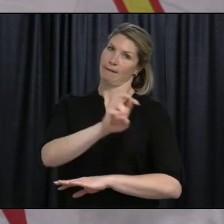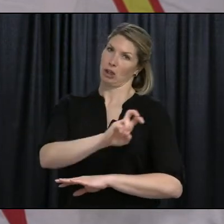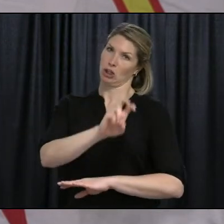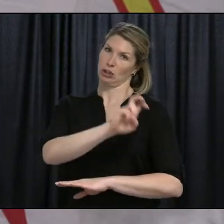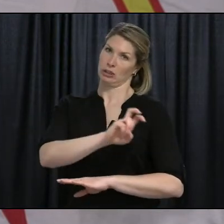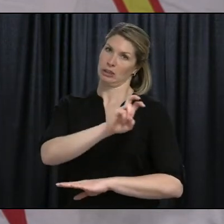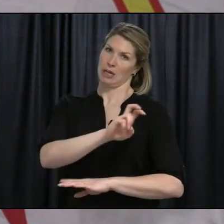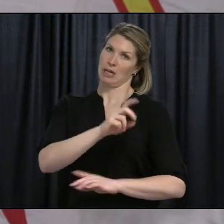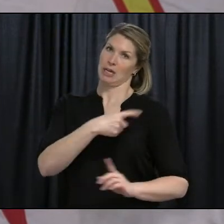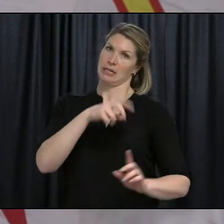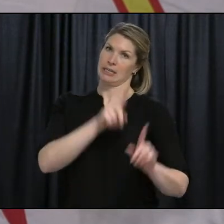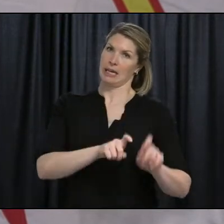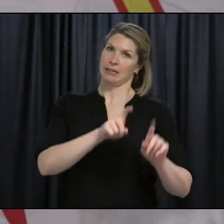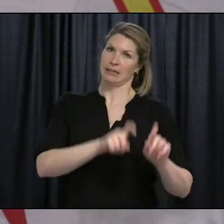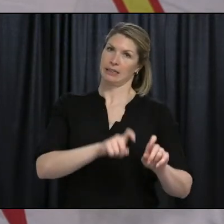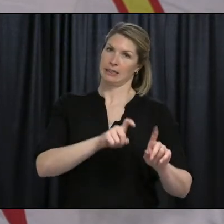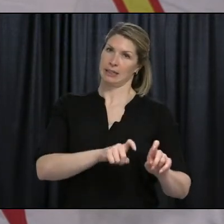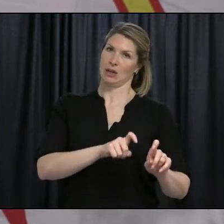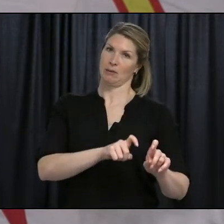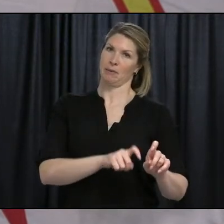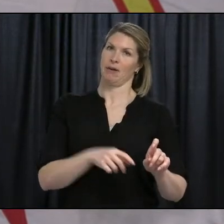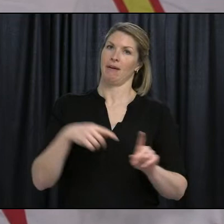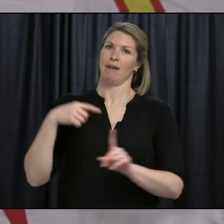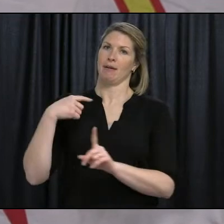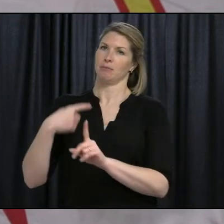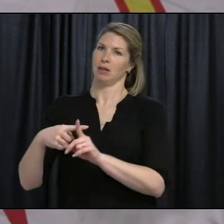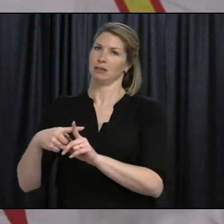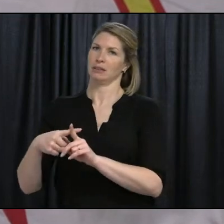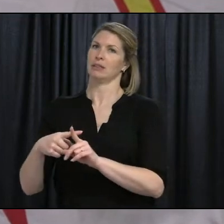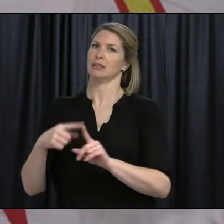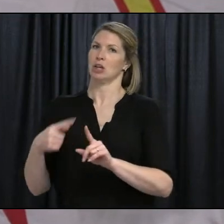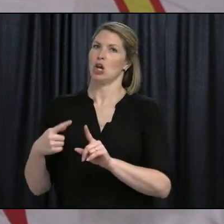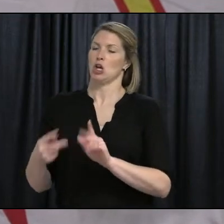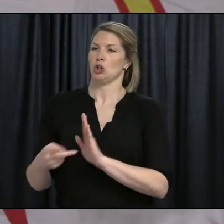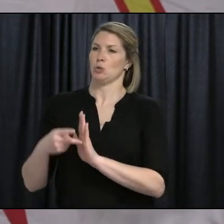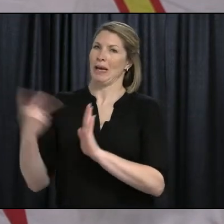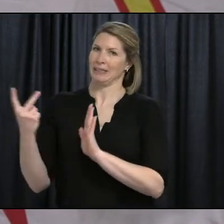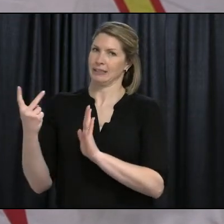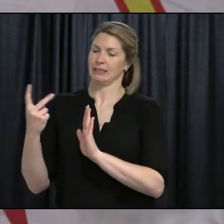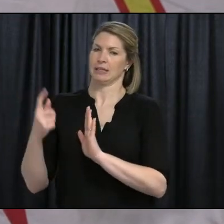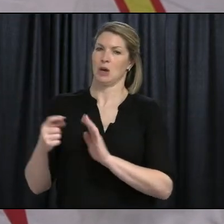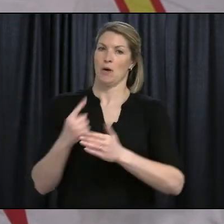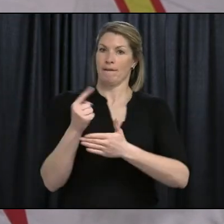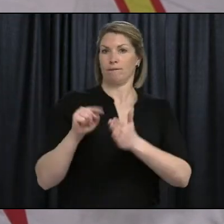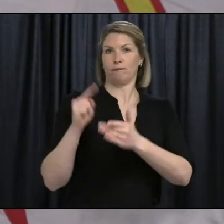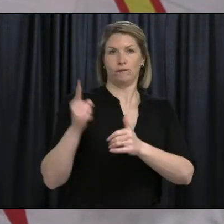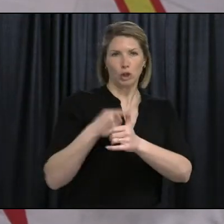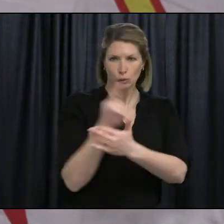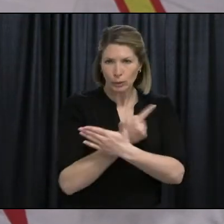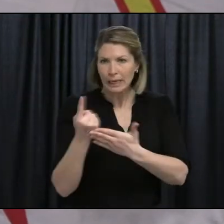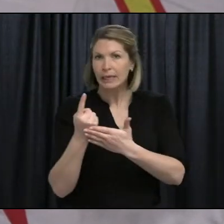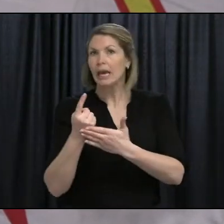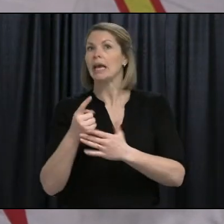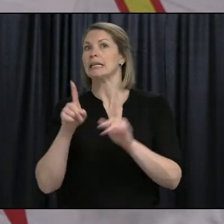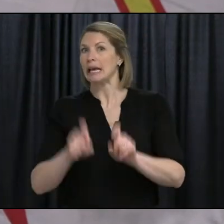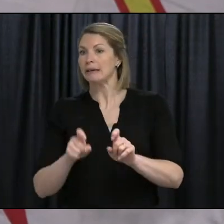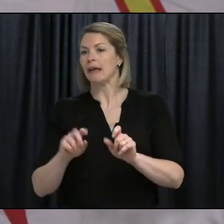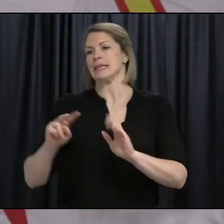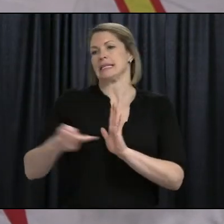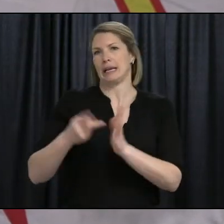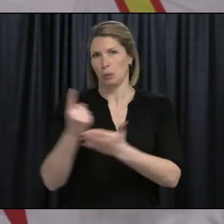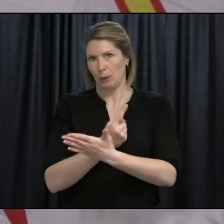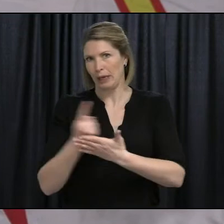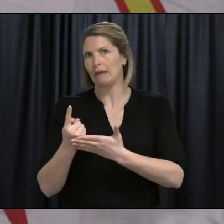Travelers can arrange for testing by completing the online self-assessment and referral form anytime up to 7 days before their arrival in the